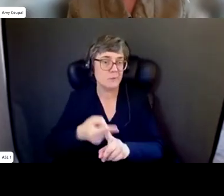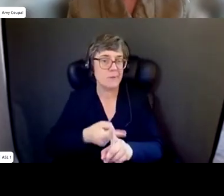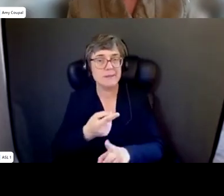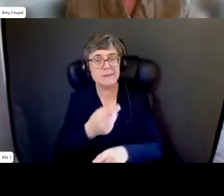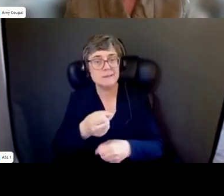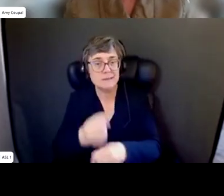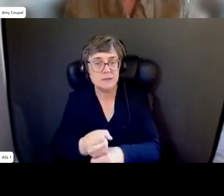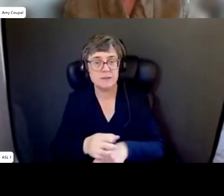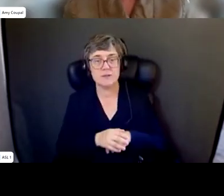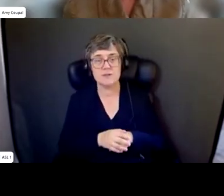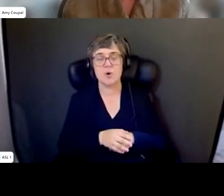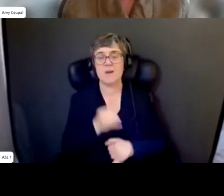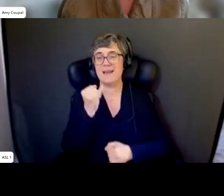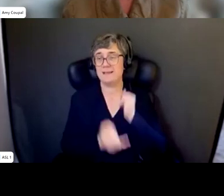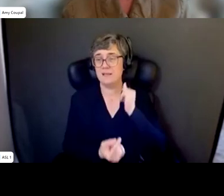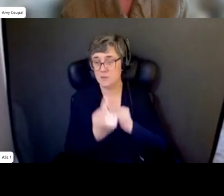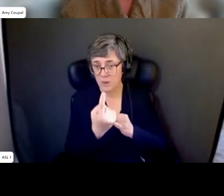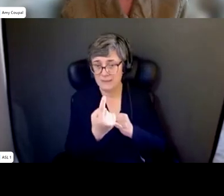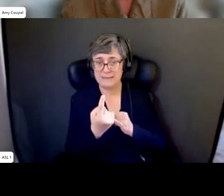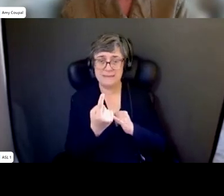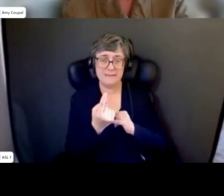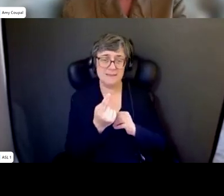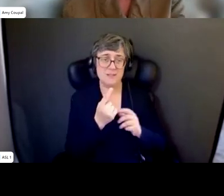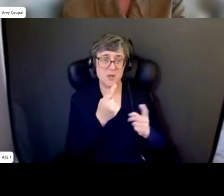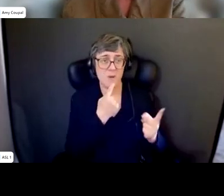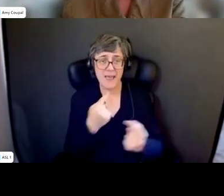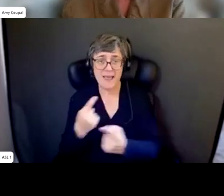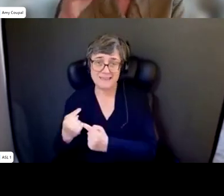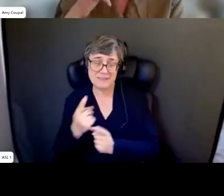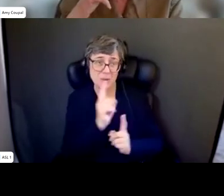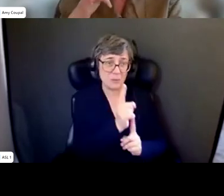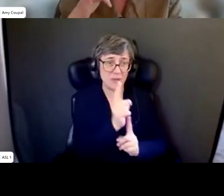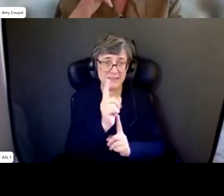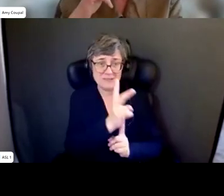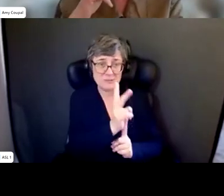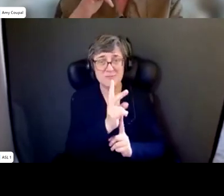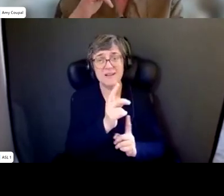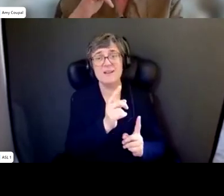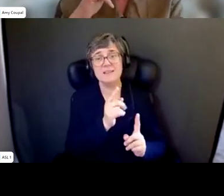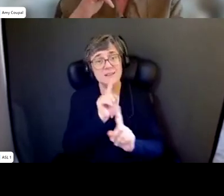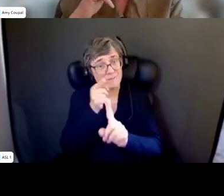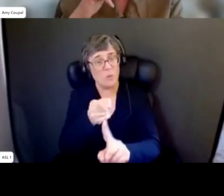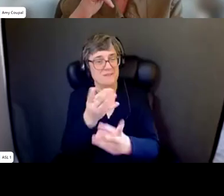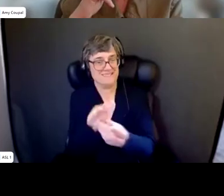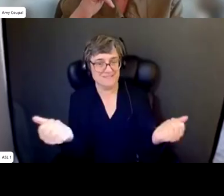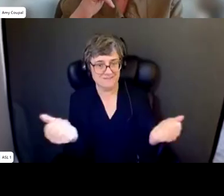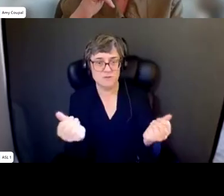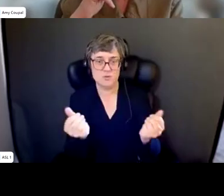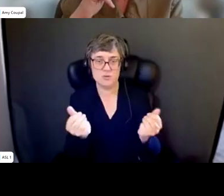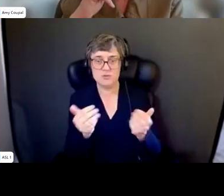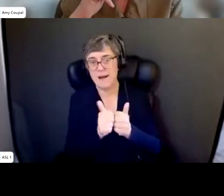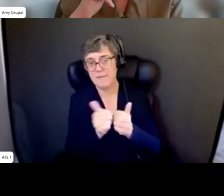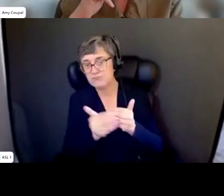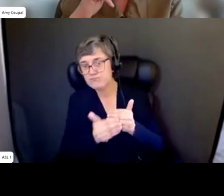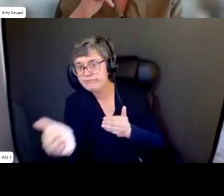in 1 or 2 sentences, which I know is hard. Let's focus on solutions and, the way forward. If